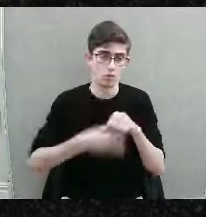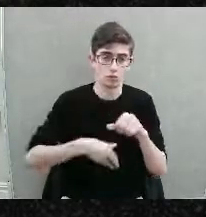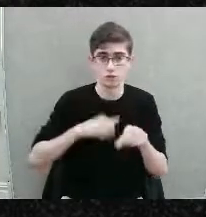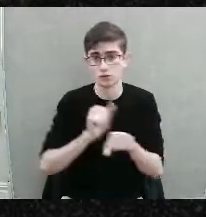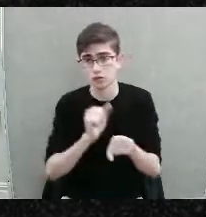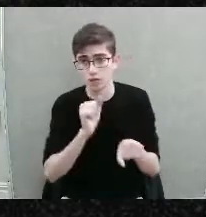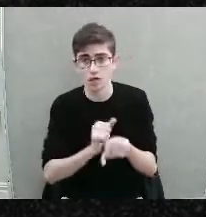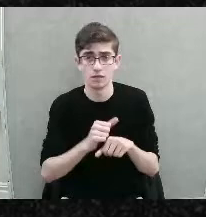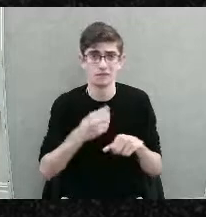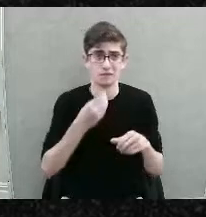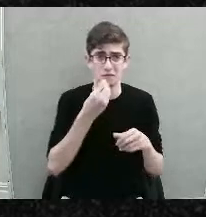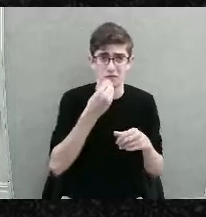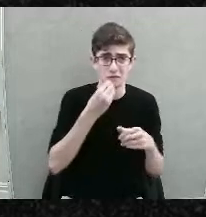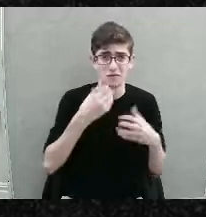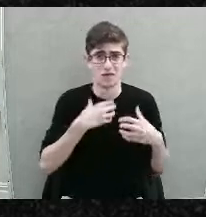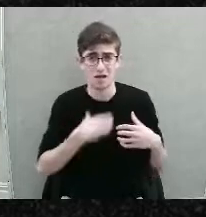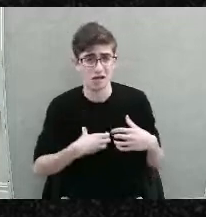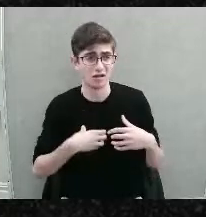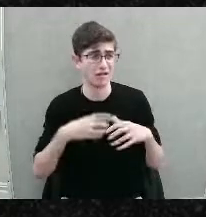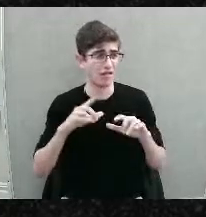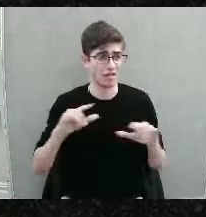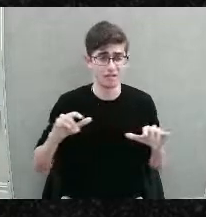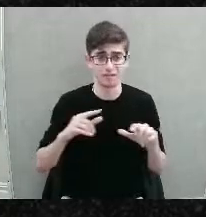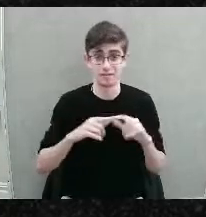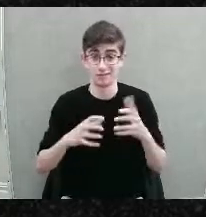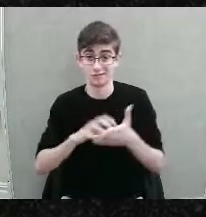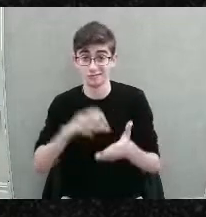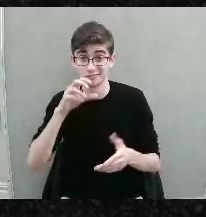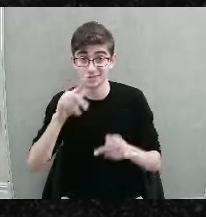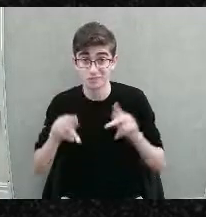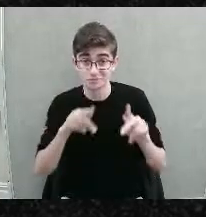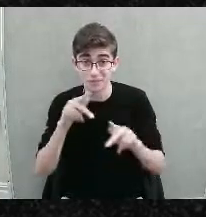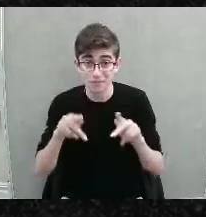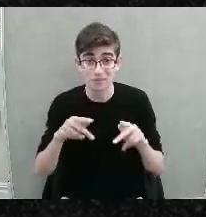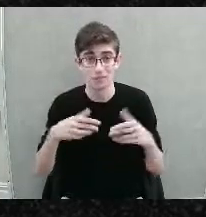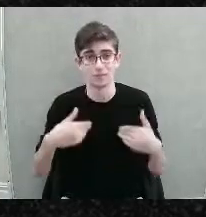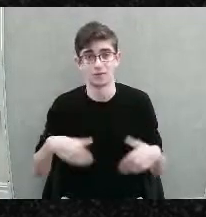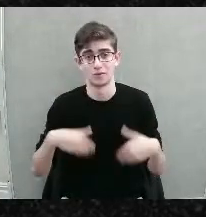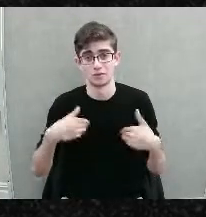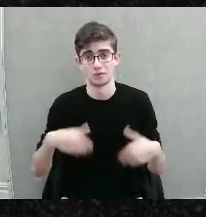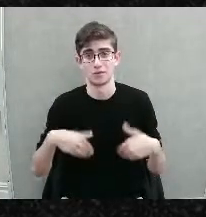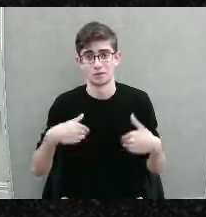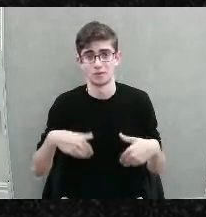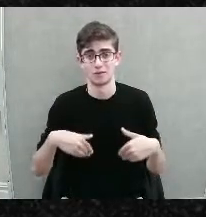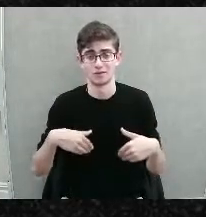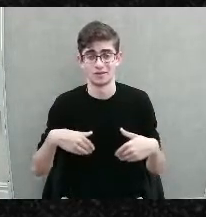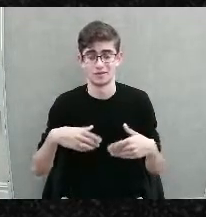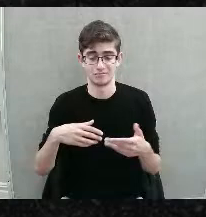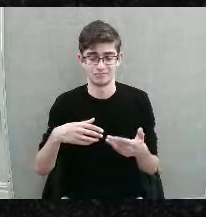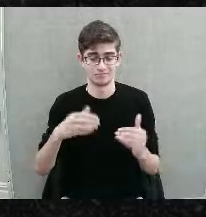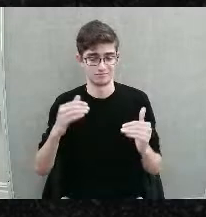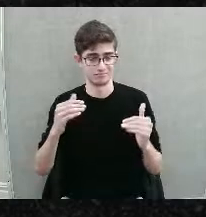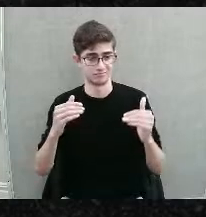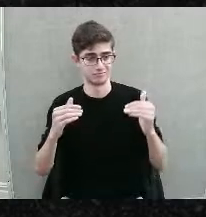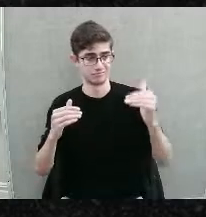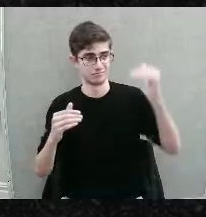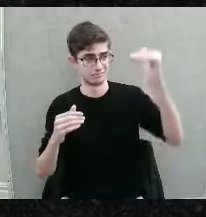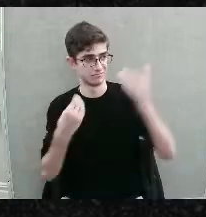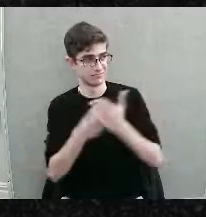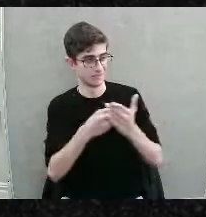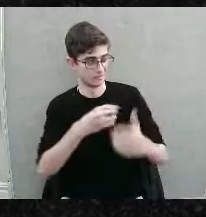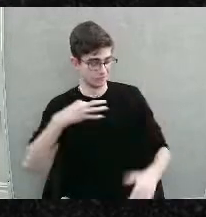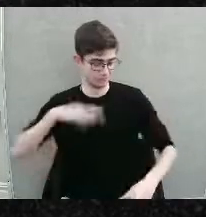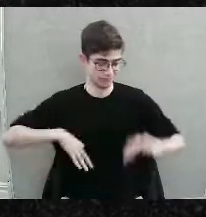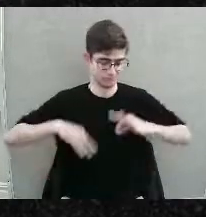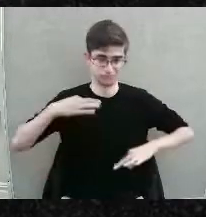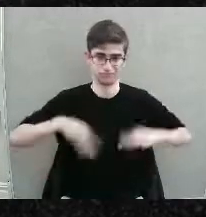insecurity, the upper tiers of the population, both across and within nation states, amassed unprecedented wealth. And this is not even to